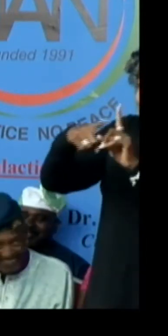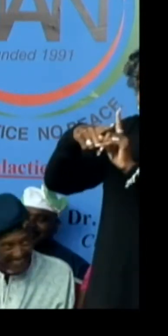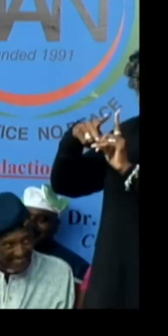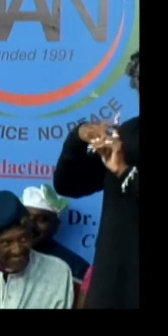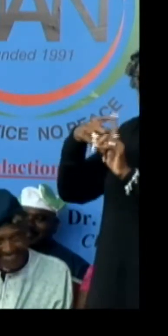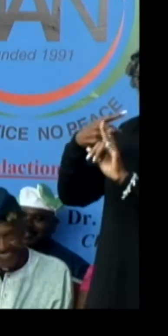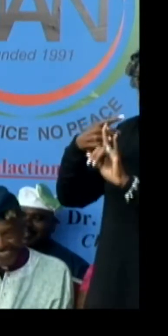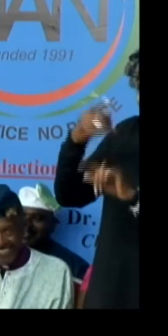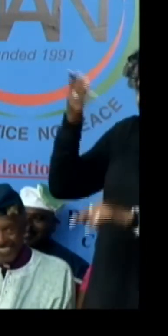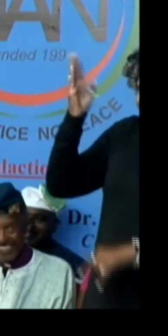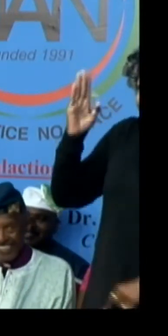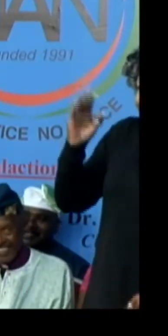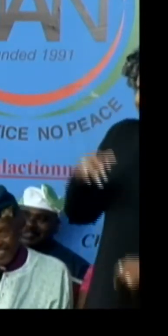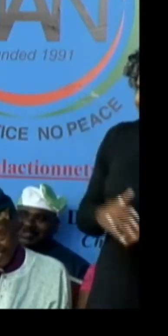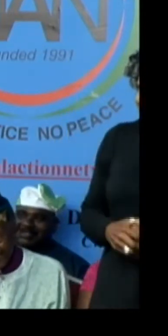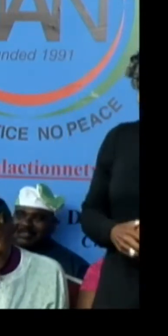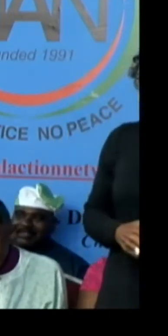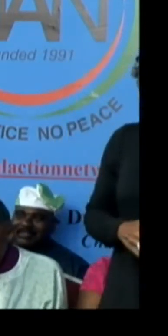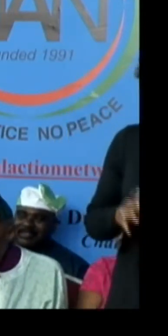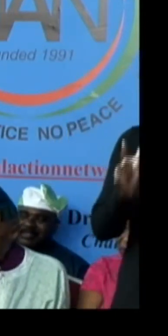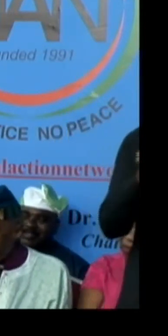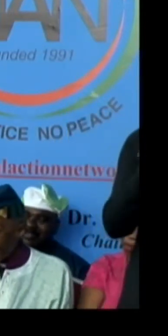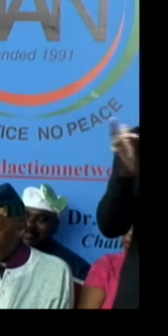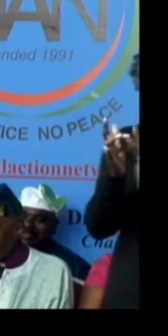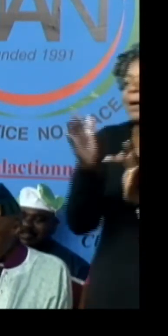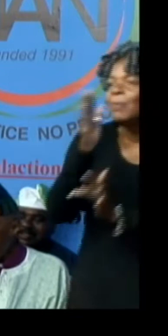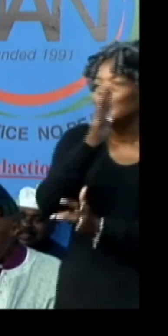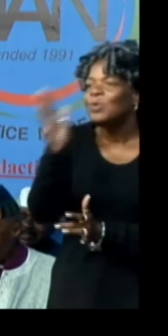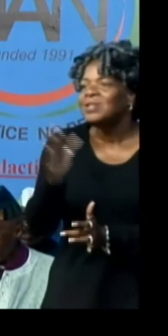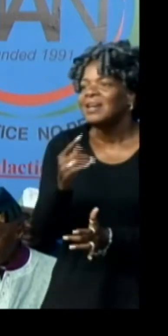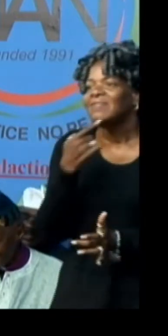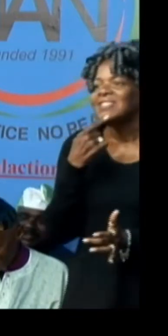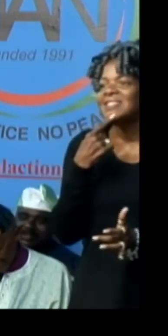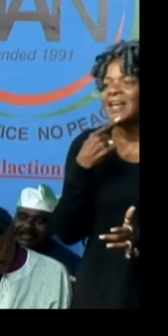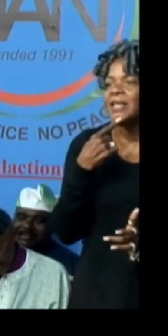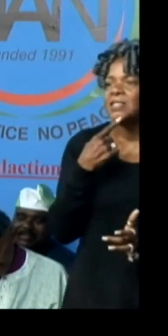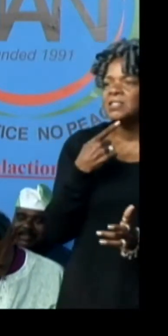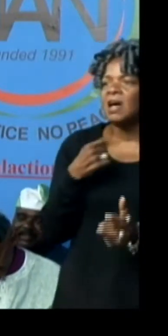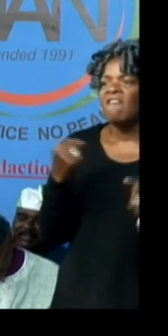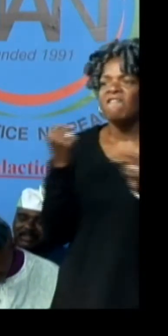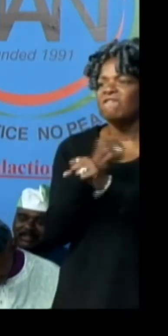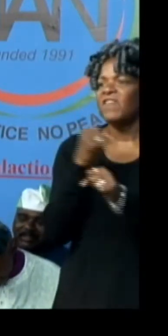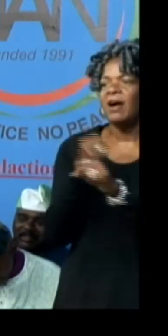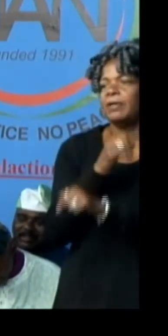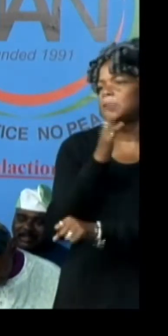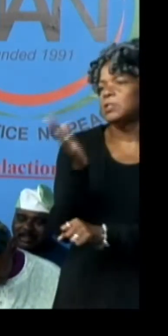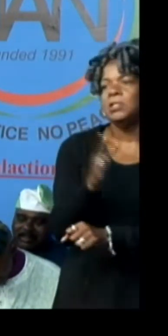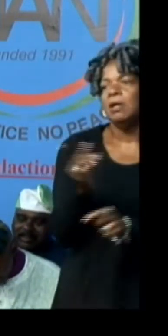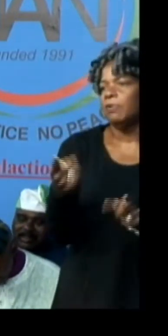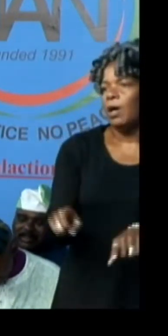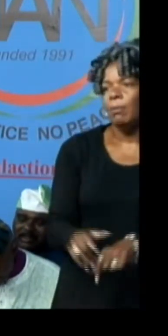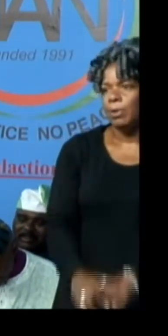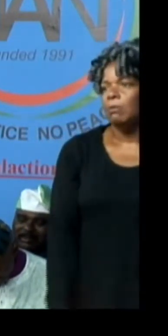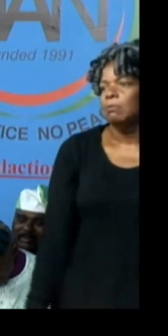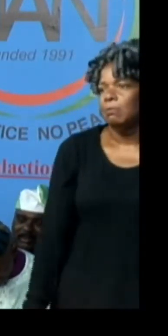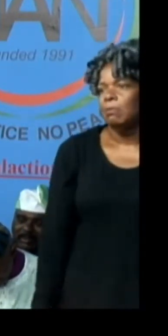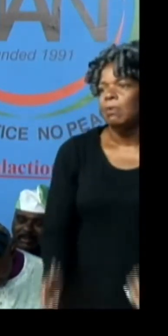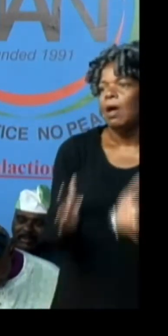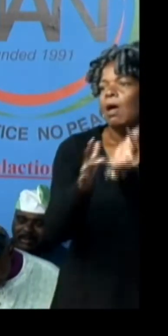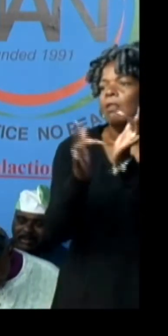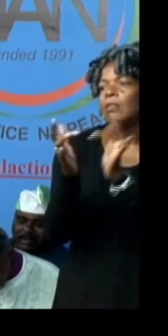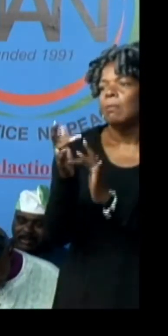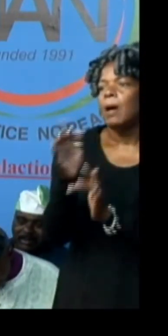Nowhere in the Bible did it say we wasn't going to have fights. Nowhere in the Bible did it say we were not going to be in